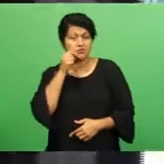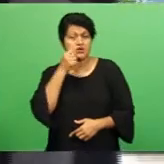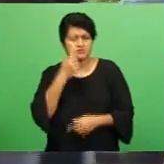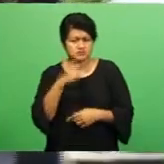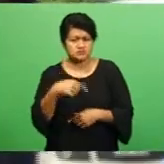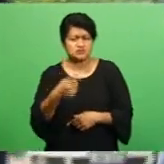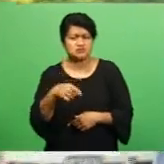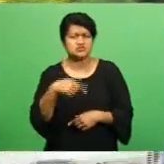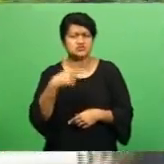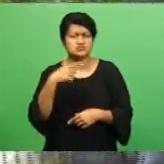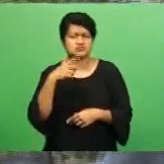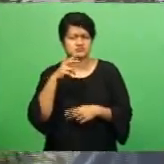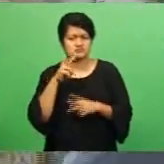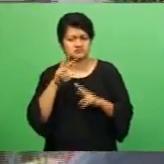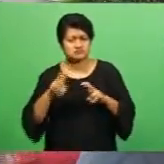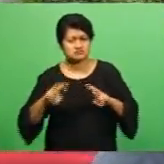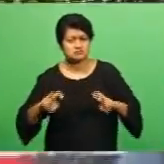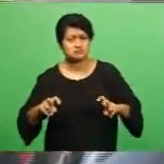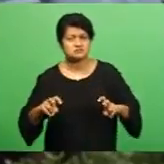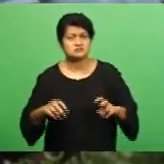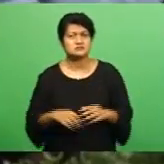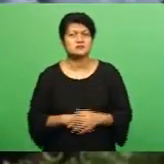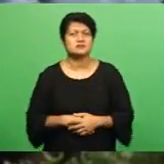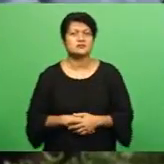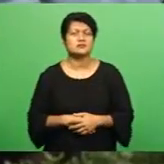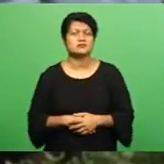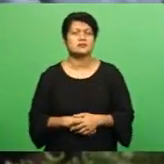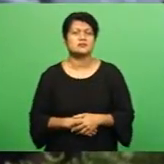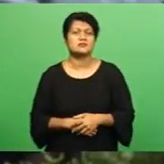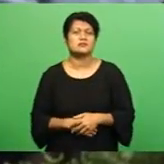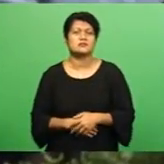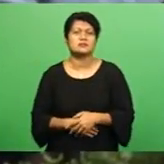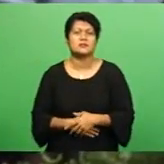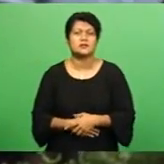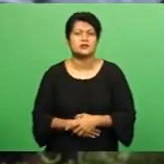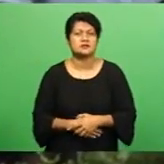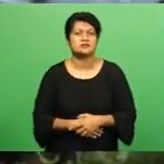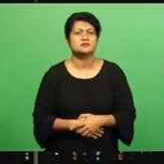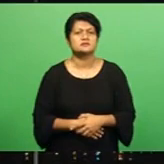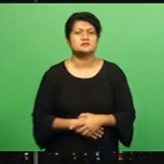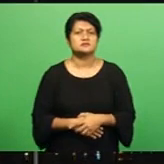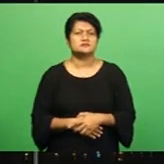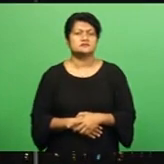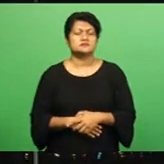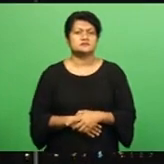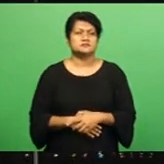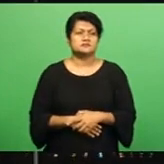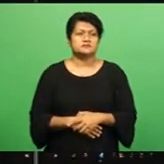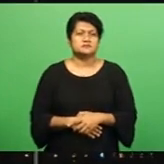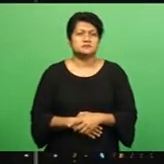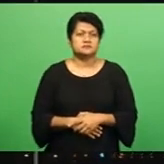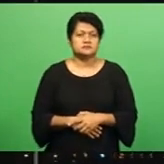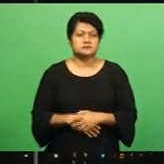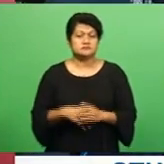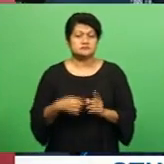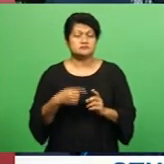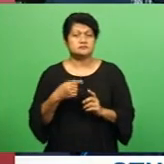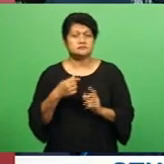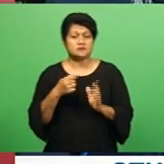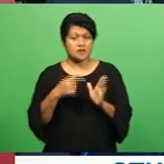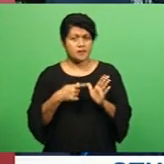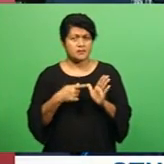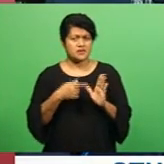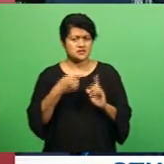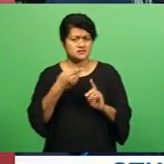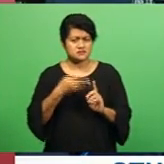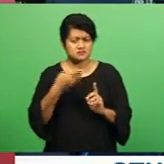alleged to be involved with his predecessor. Apanisa Ngrandovu, FBC News. And Apanisa Wagai Randovu joins